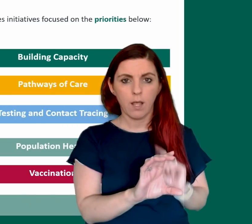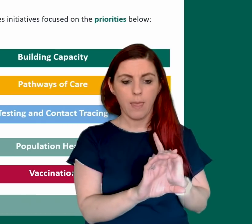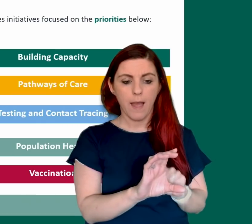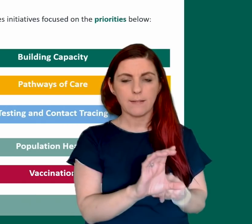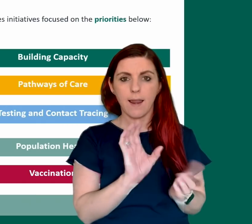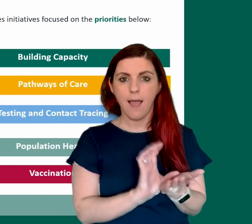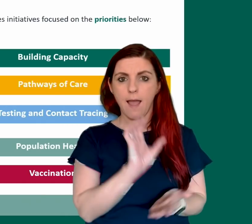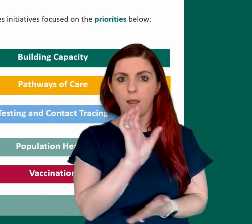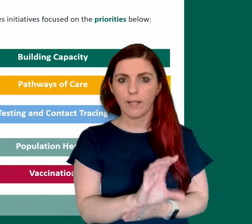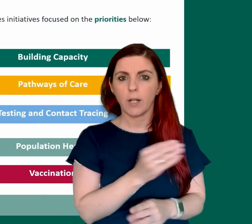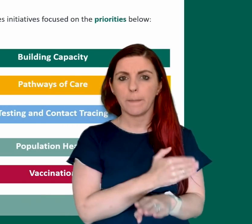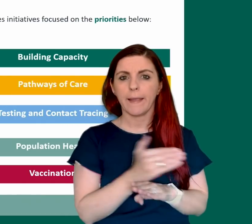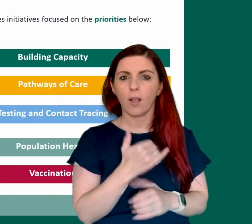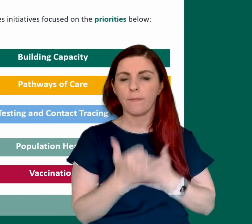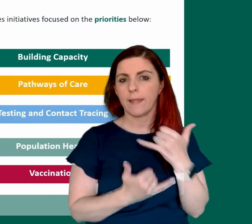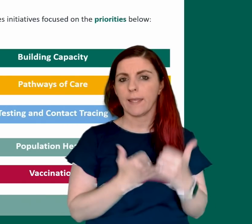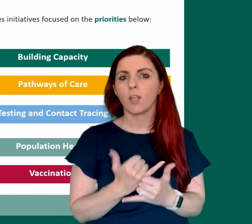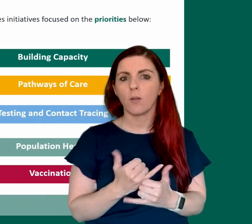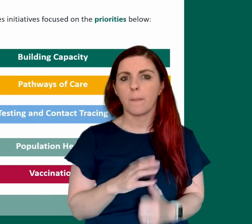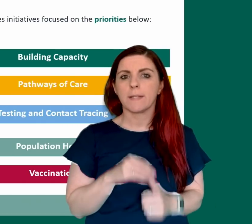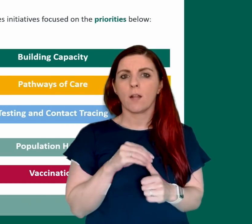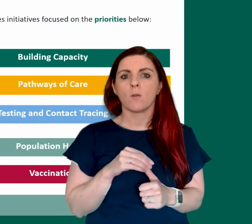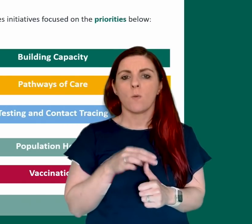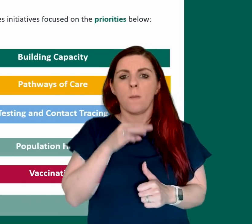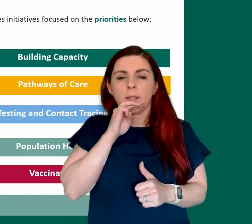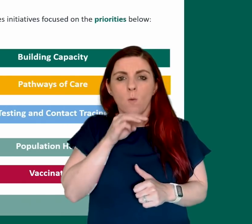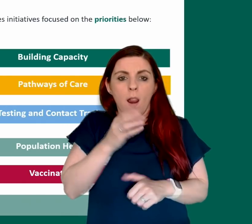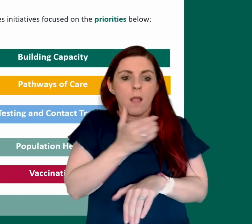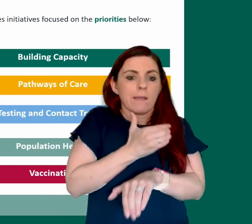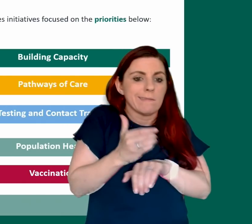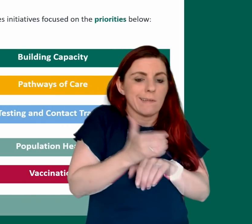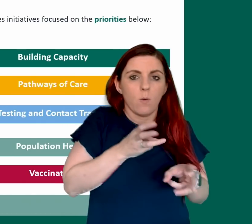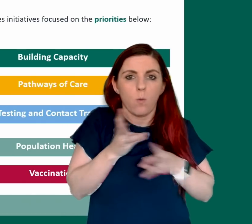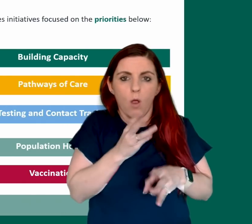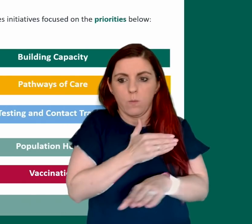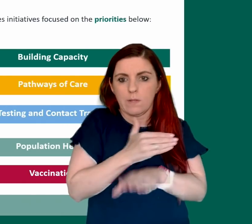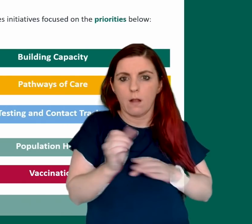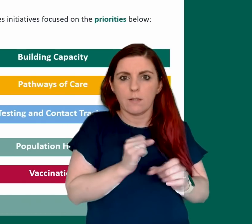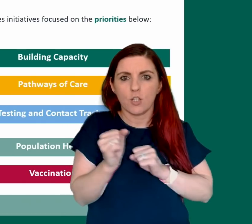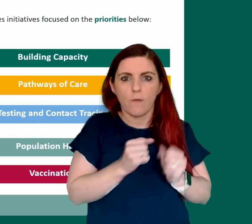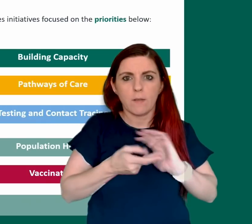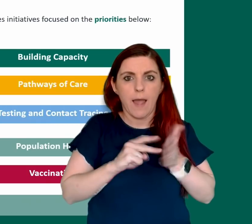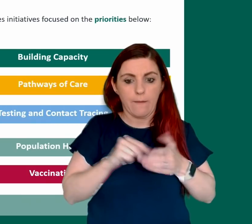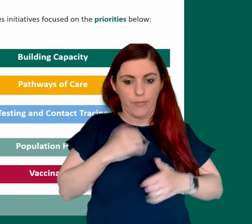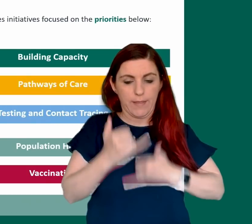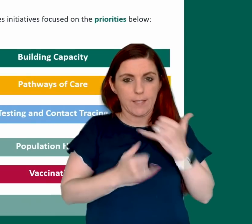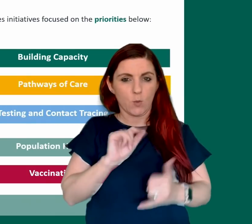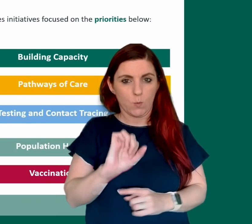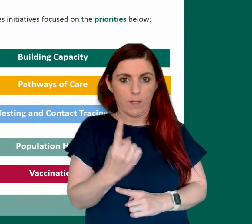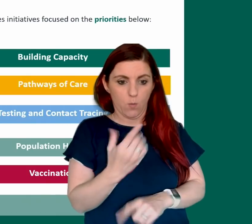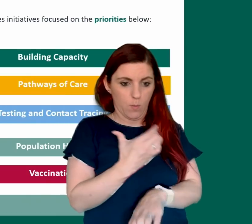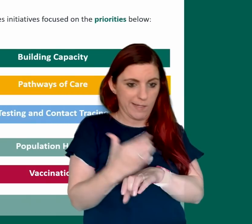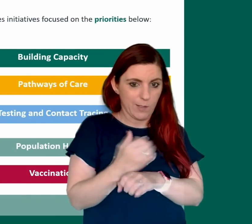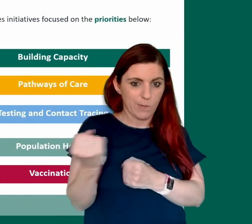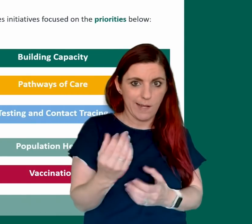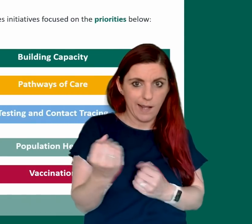allocation at the beginning of the year in particular. So we are going to continue the work that we'd set out in our service plan for 2021, delivering those initiatives.